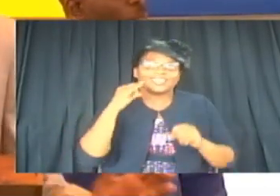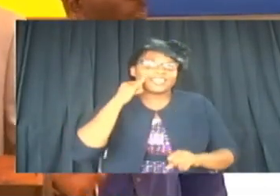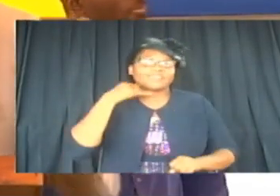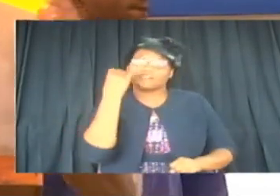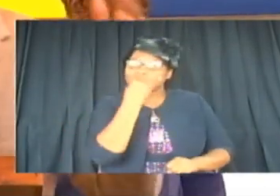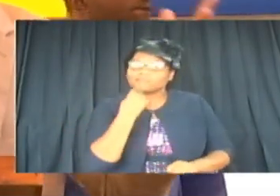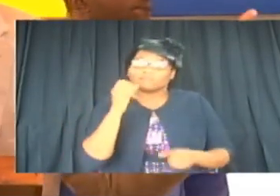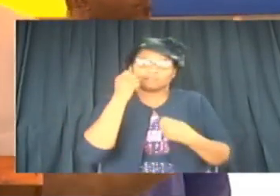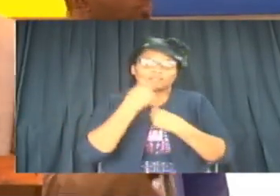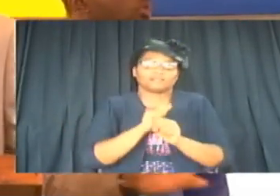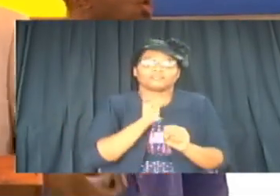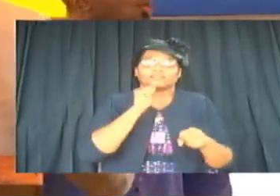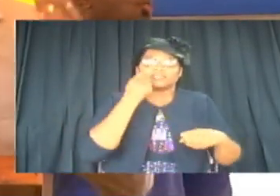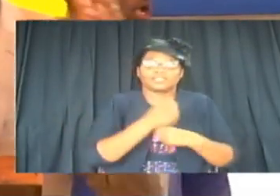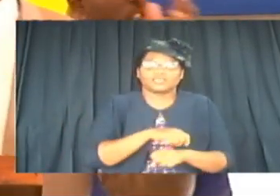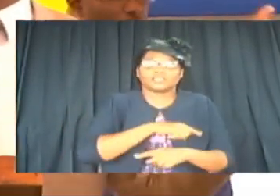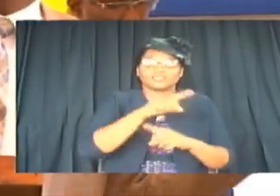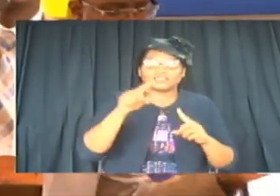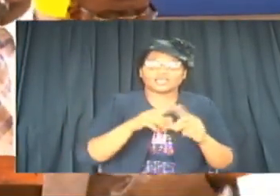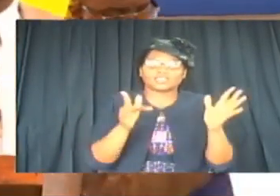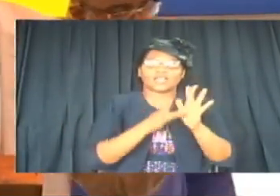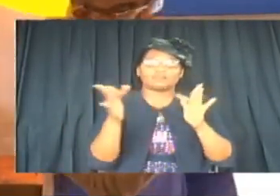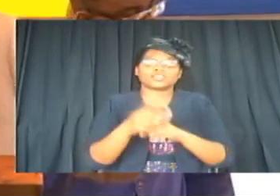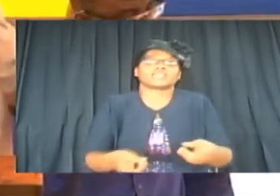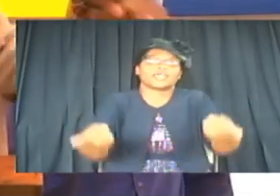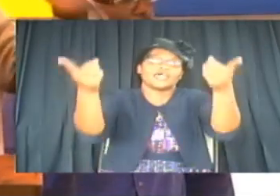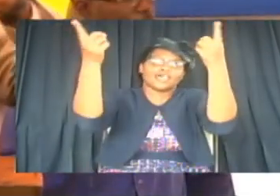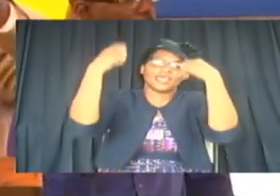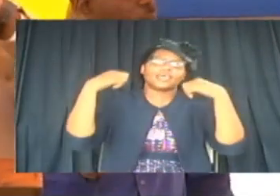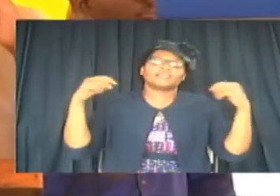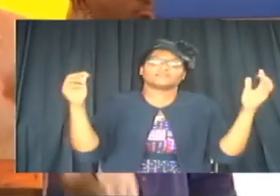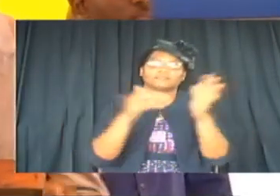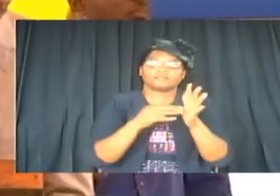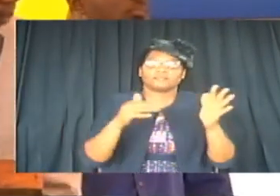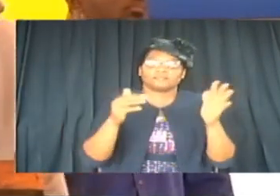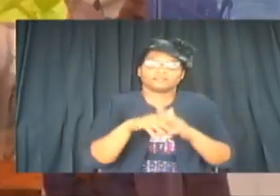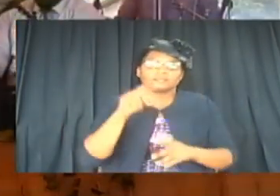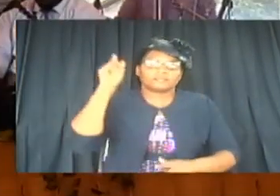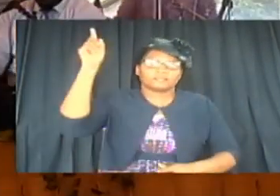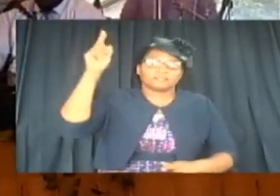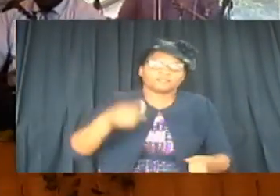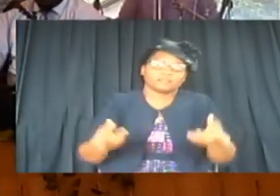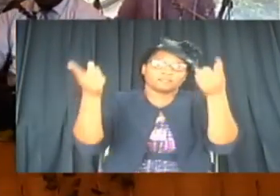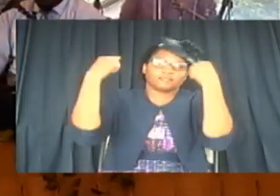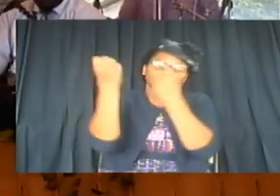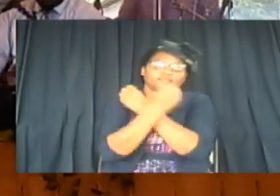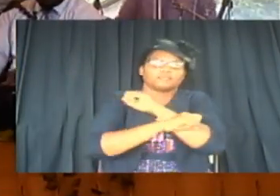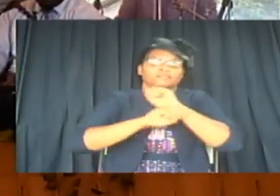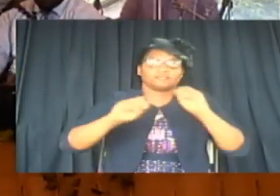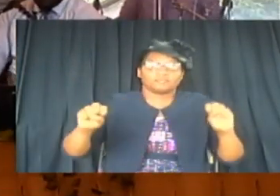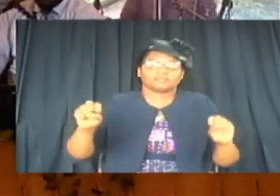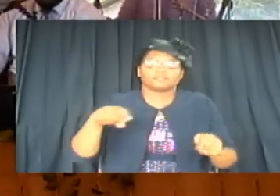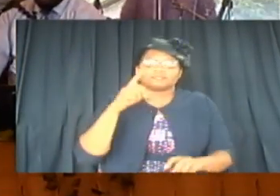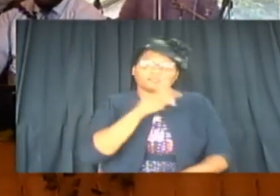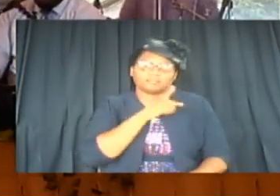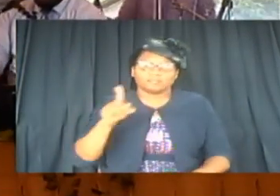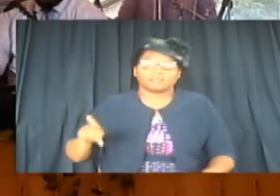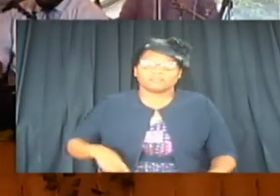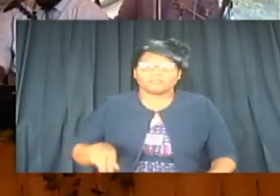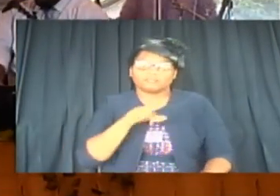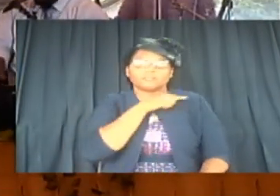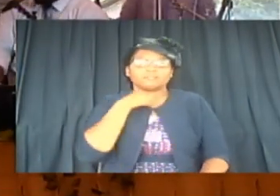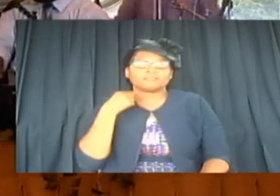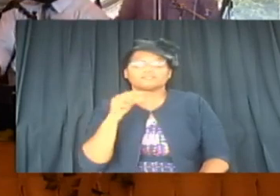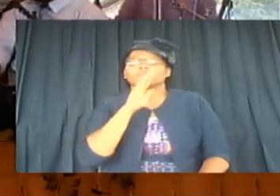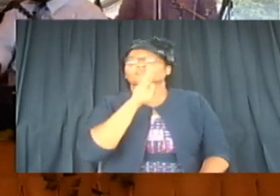Israel recreated when Jesus comes again. No, he will come and save us for king and priest to